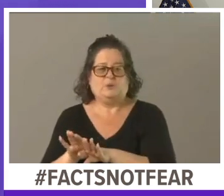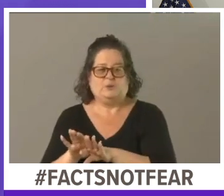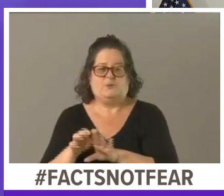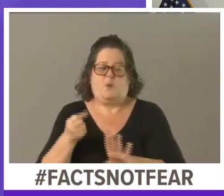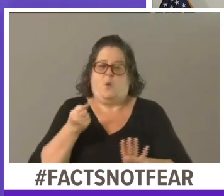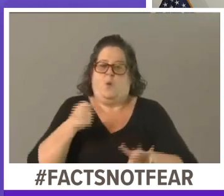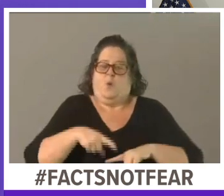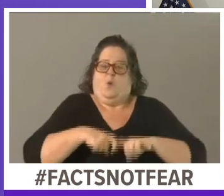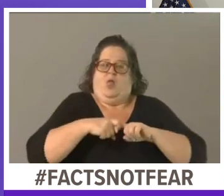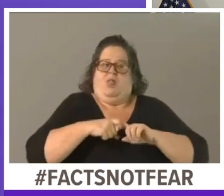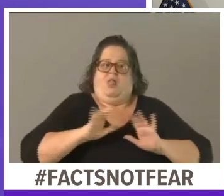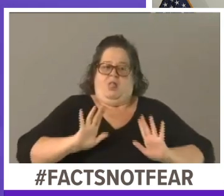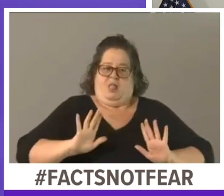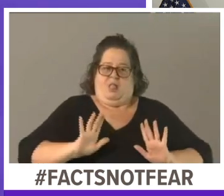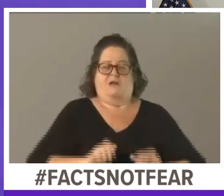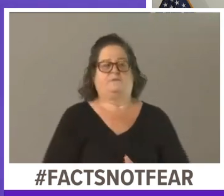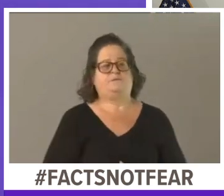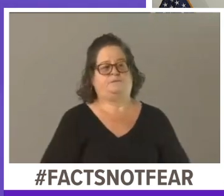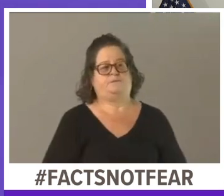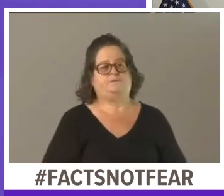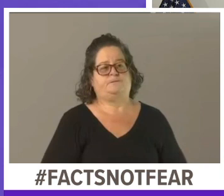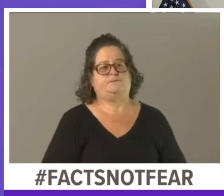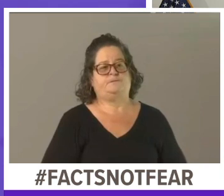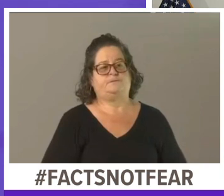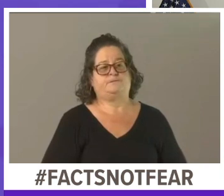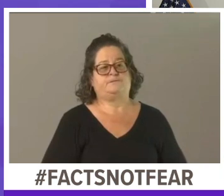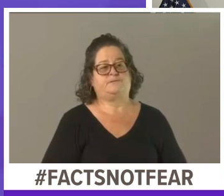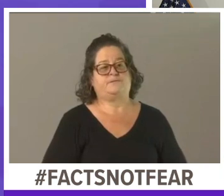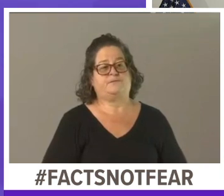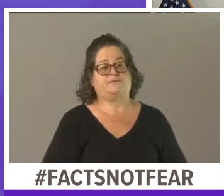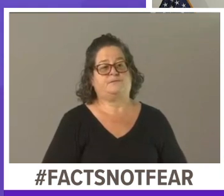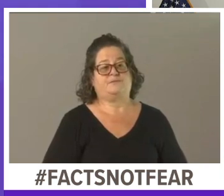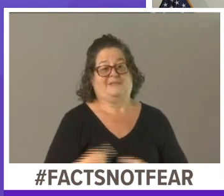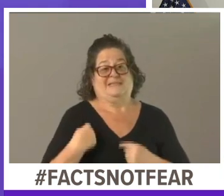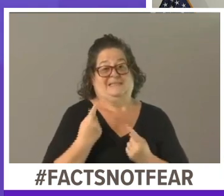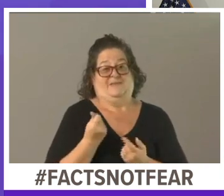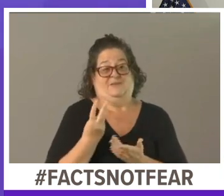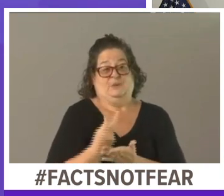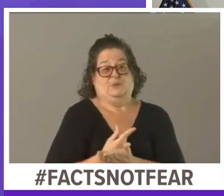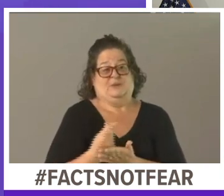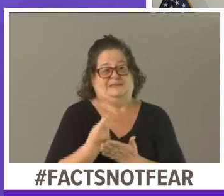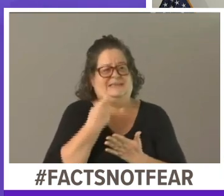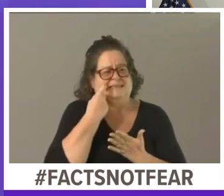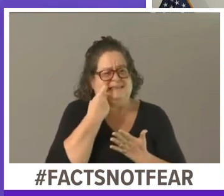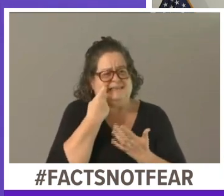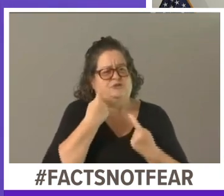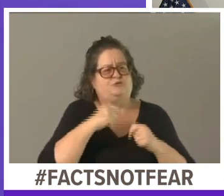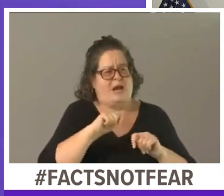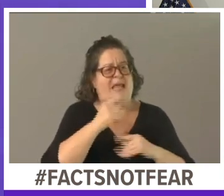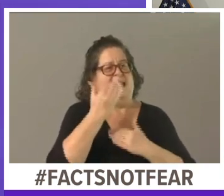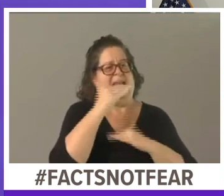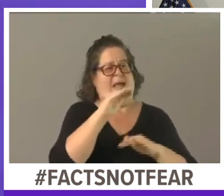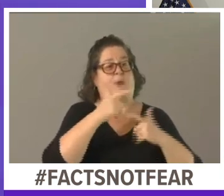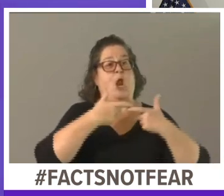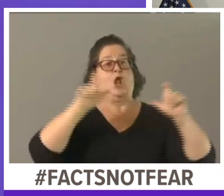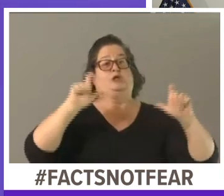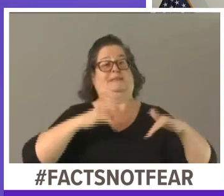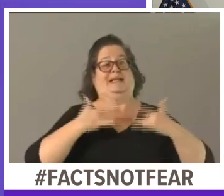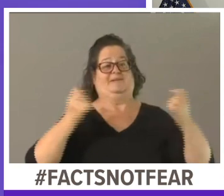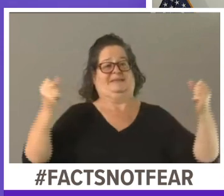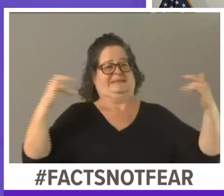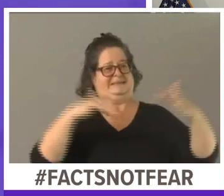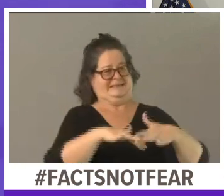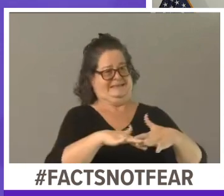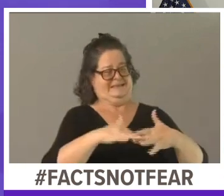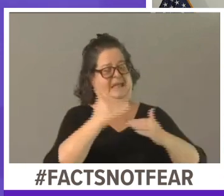previously and what we've done in the last several weeks to break up those larger gatherings